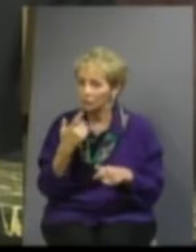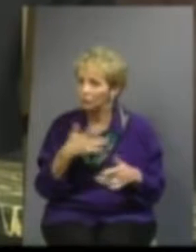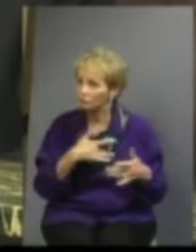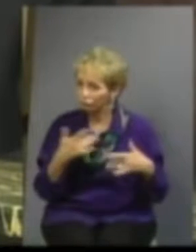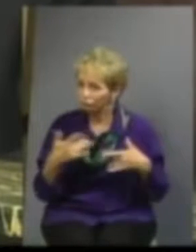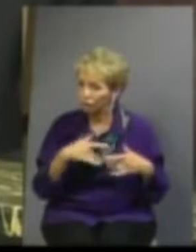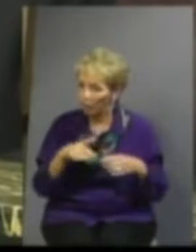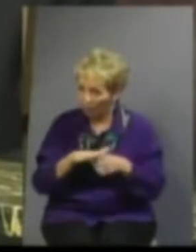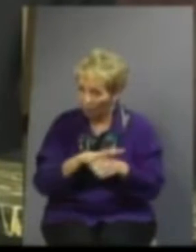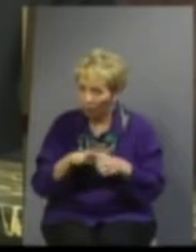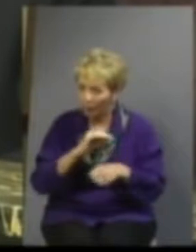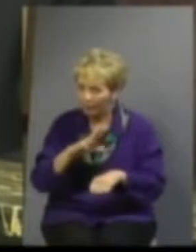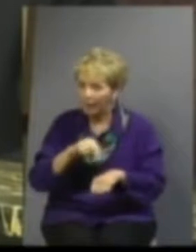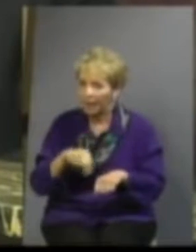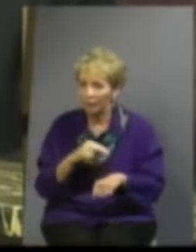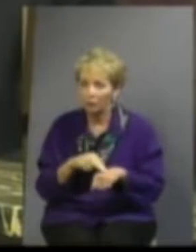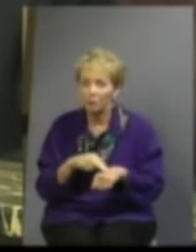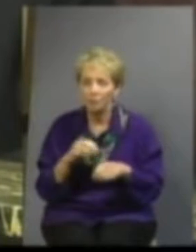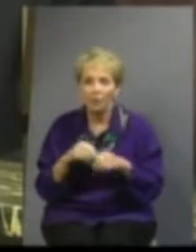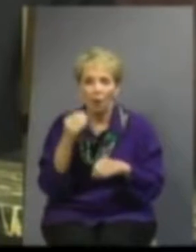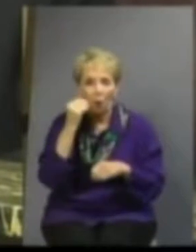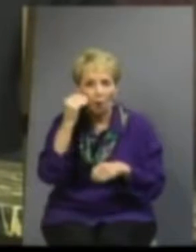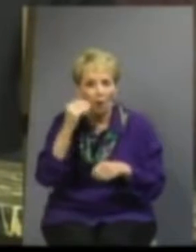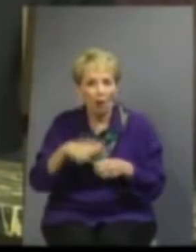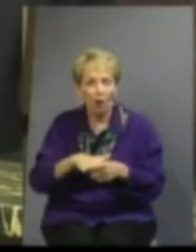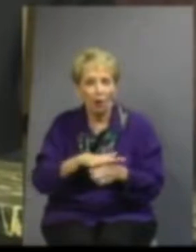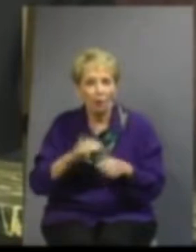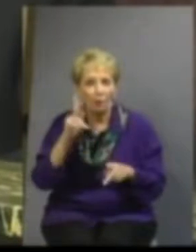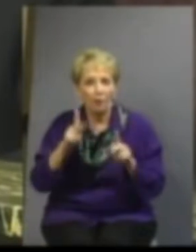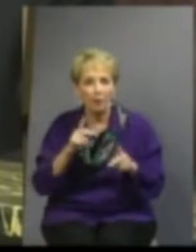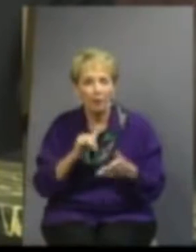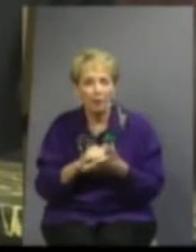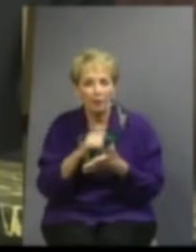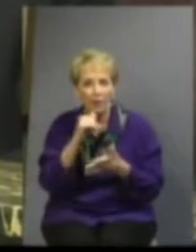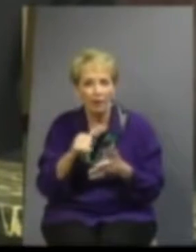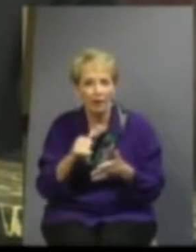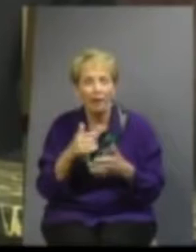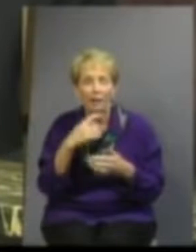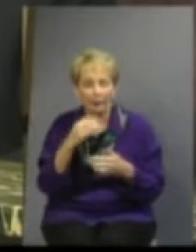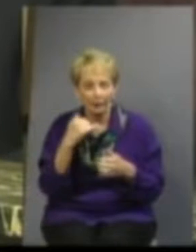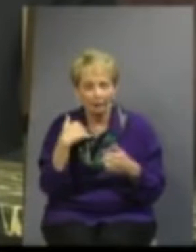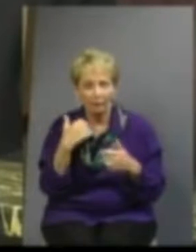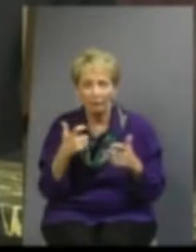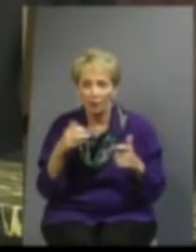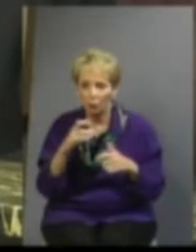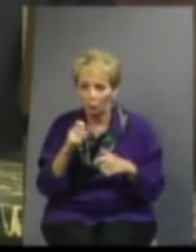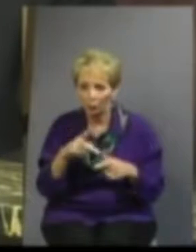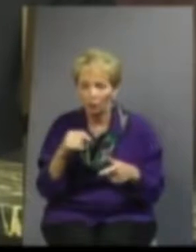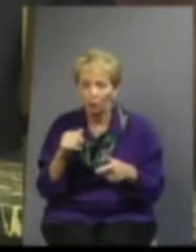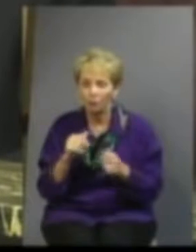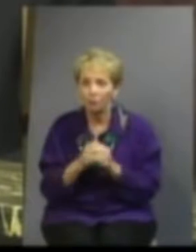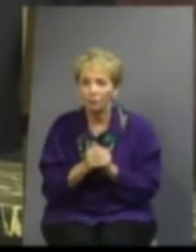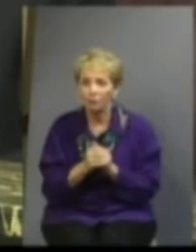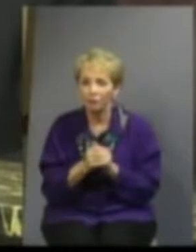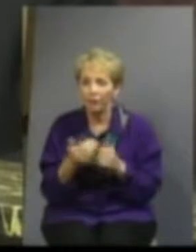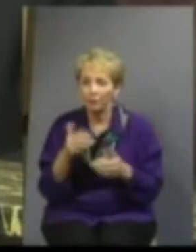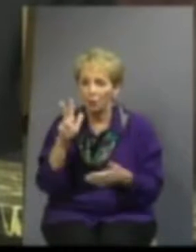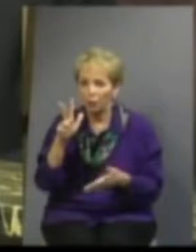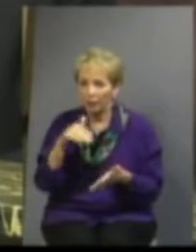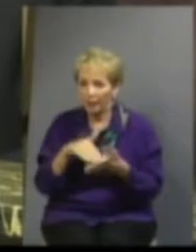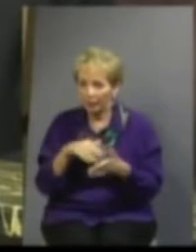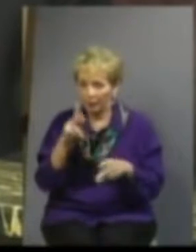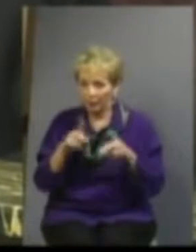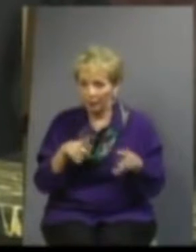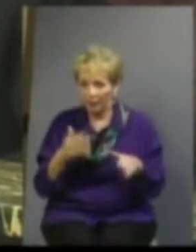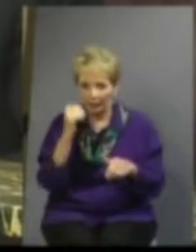both locally and nationally, and homes are the locations where people are at the greatest risk for fire. And whereas nearly 3,000 people